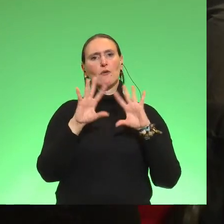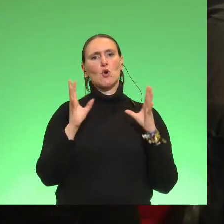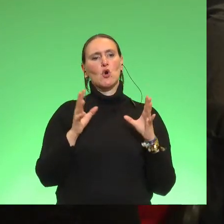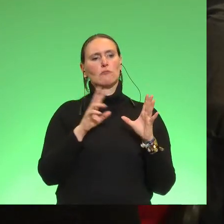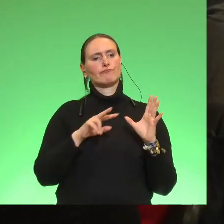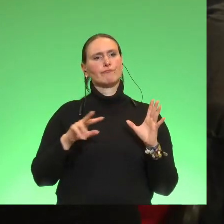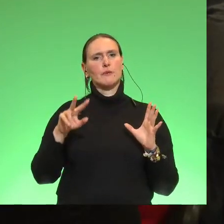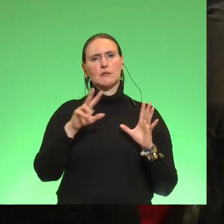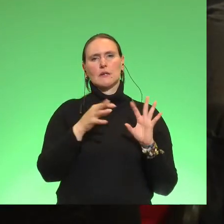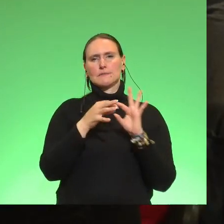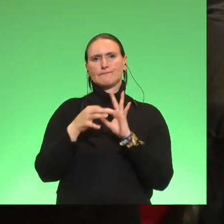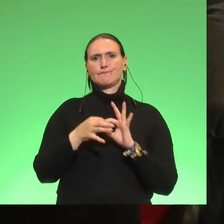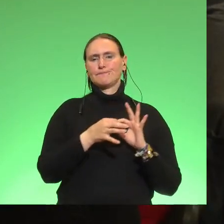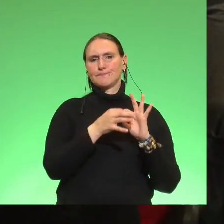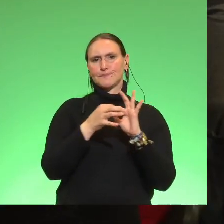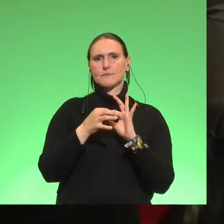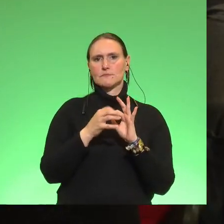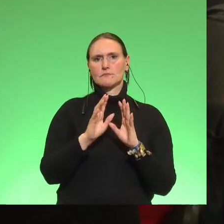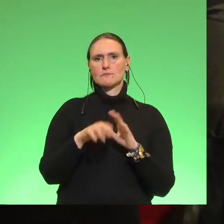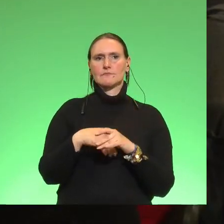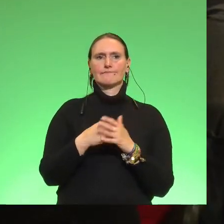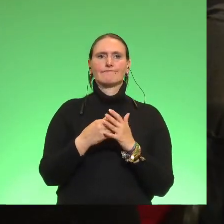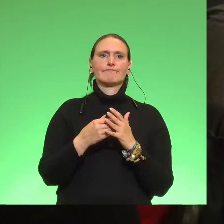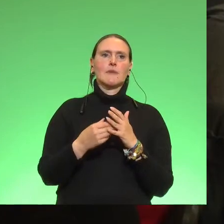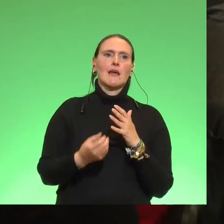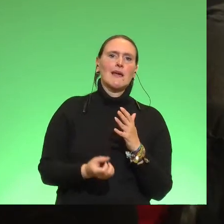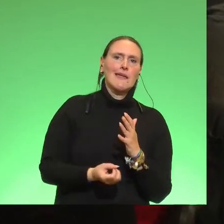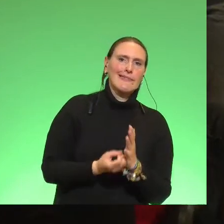problems. If you look at nature, if you look at